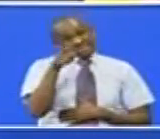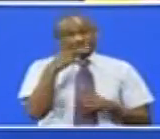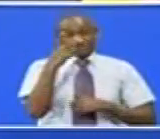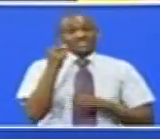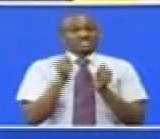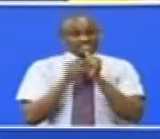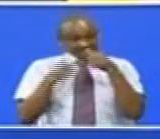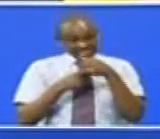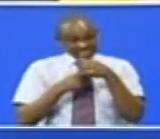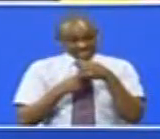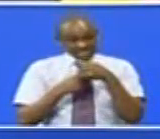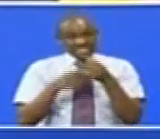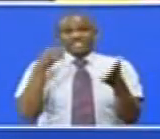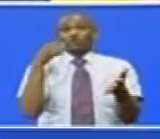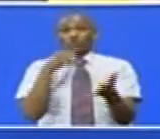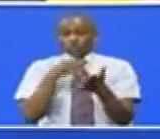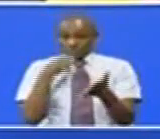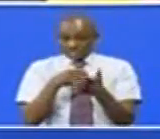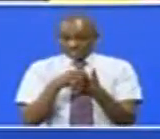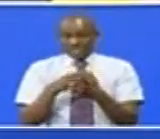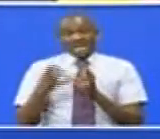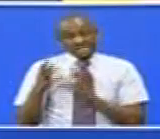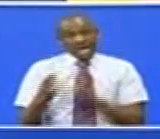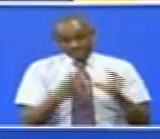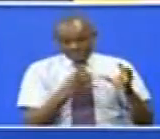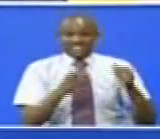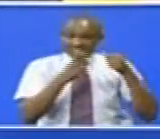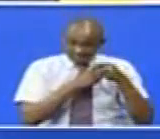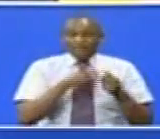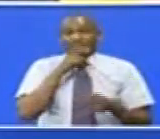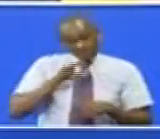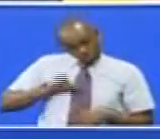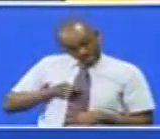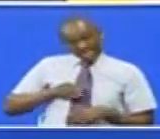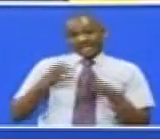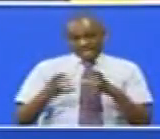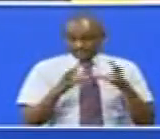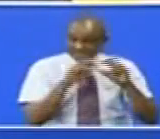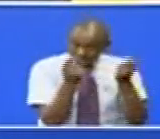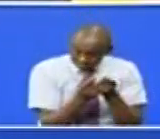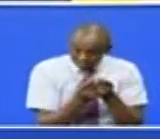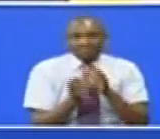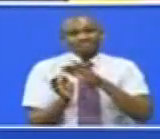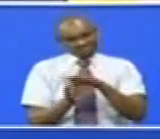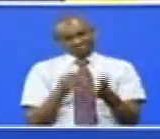2016, including rugby seven men and women.